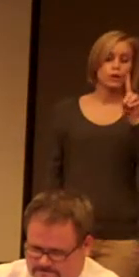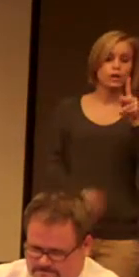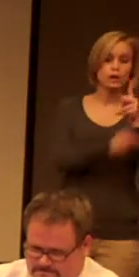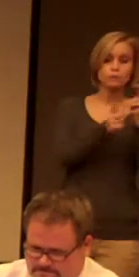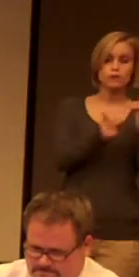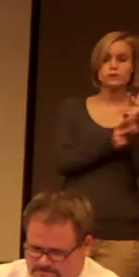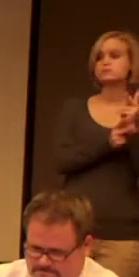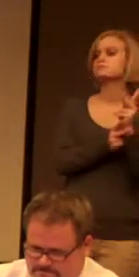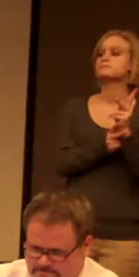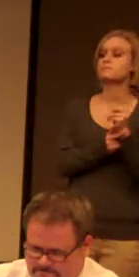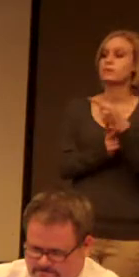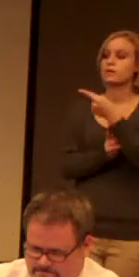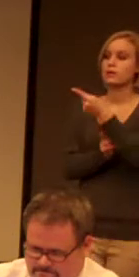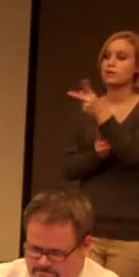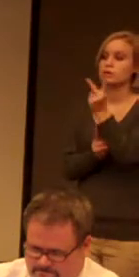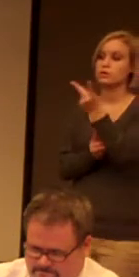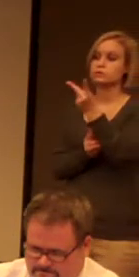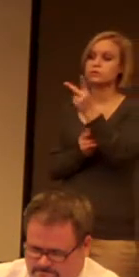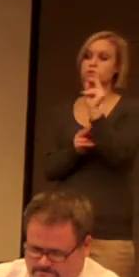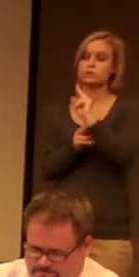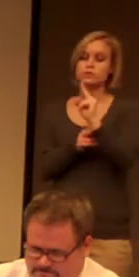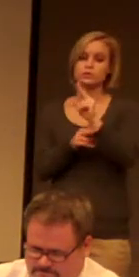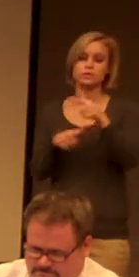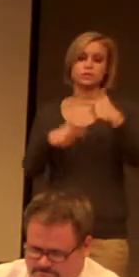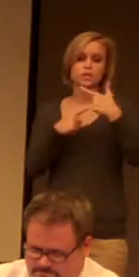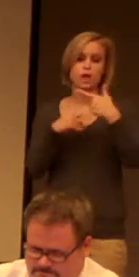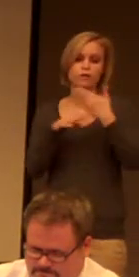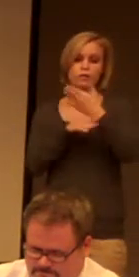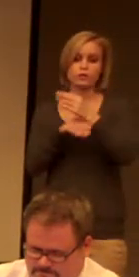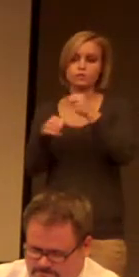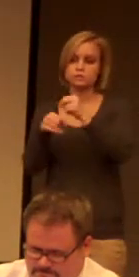Now, you two used to live across the street from this.